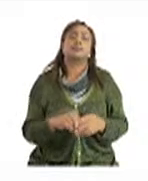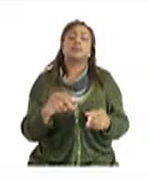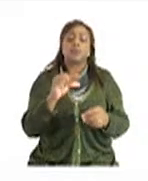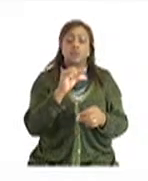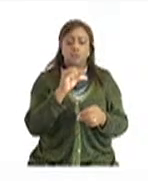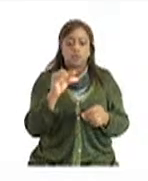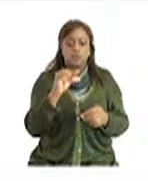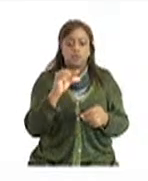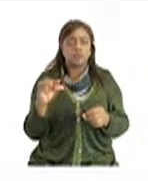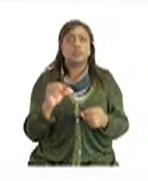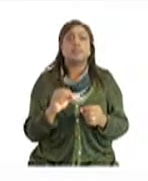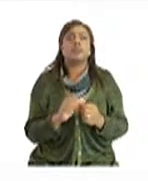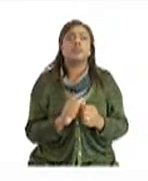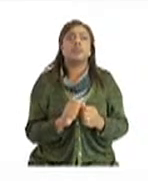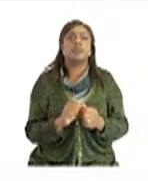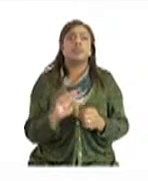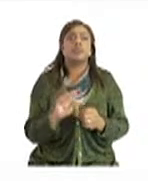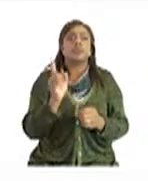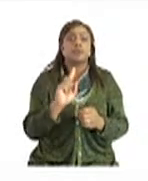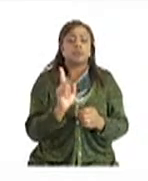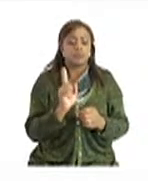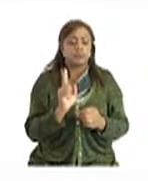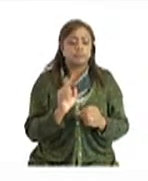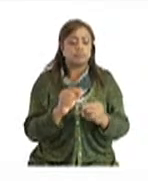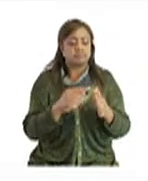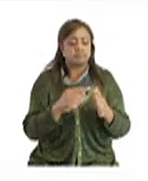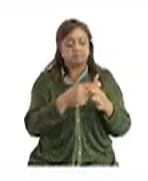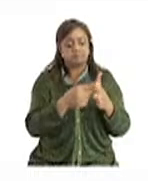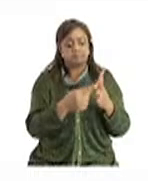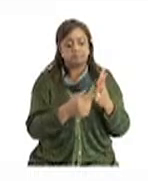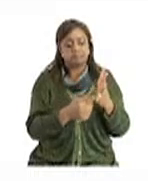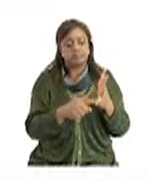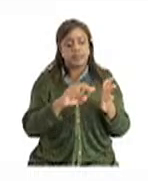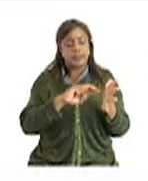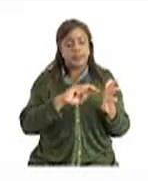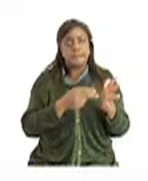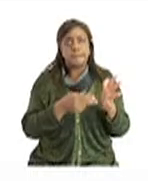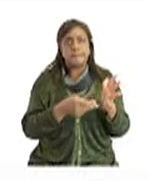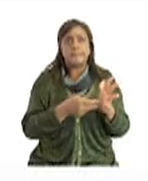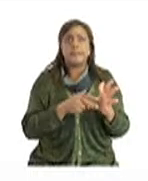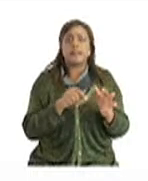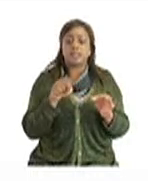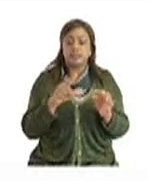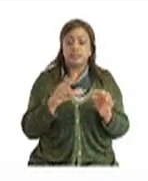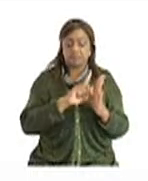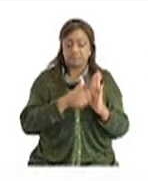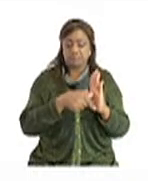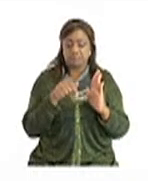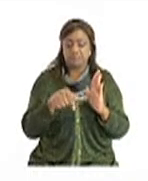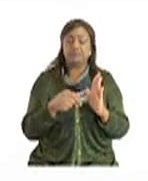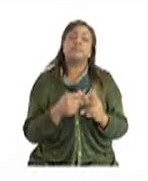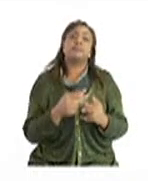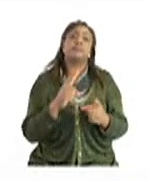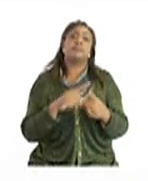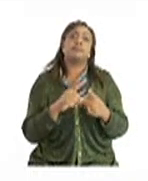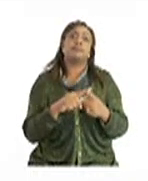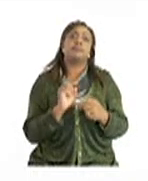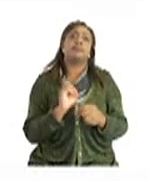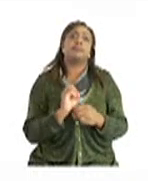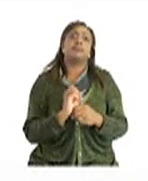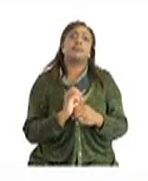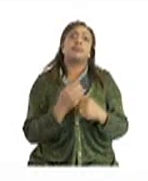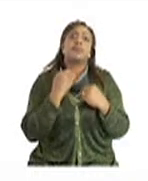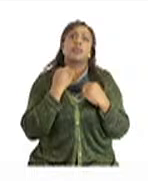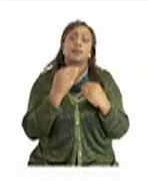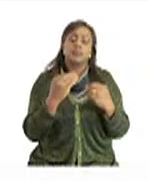Vocabulary. What are the words that we will encounter during this lesson? One of the most important